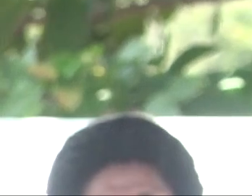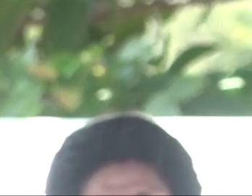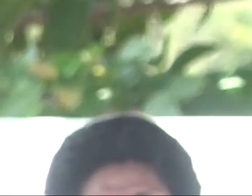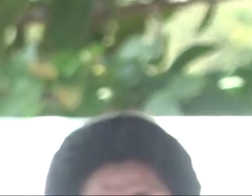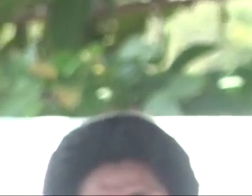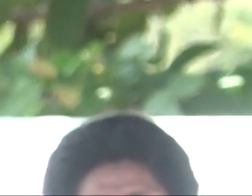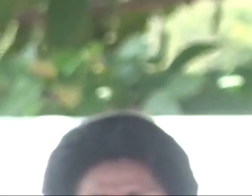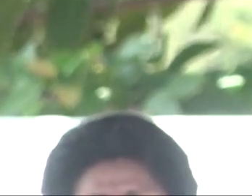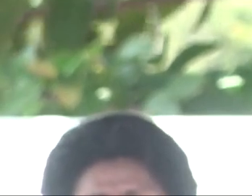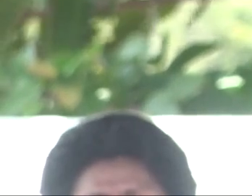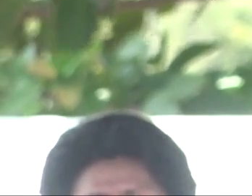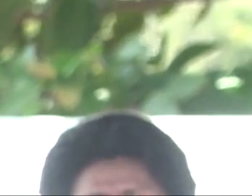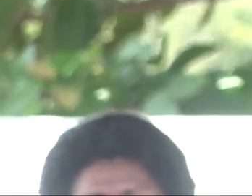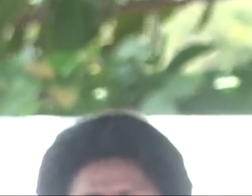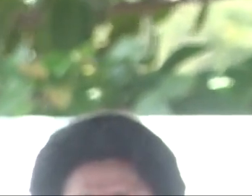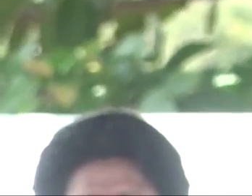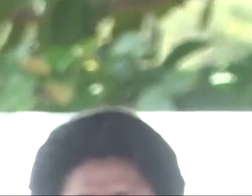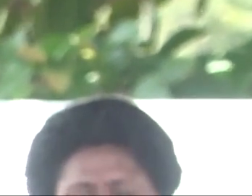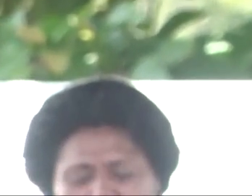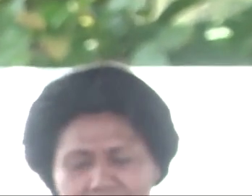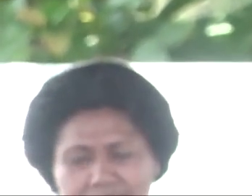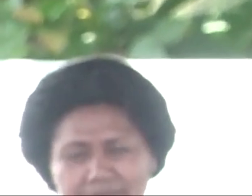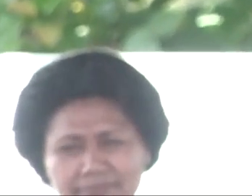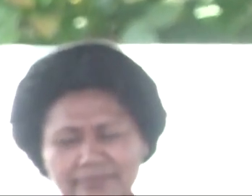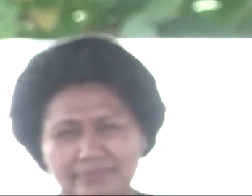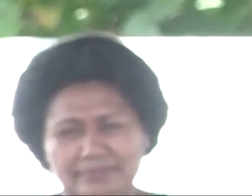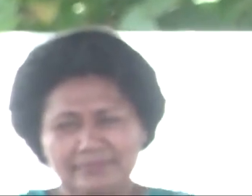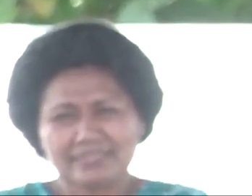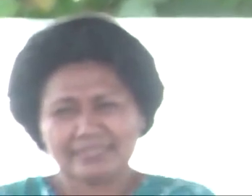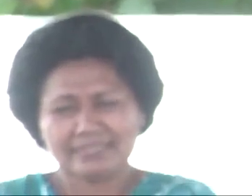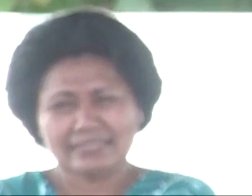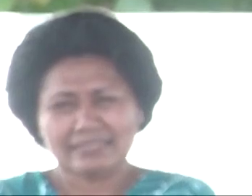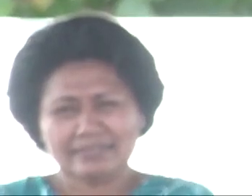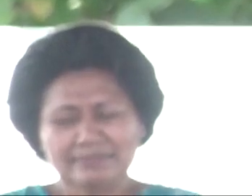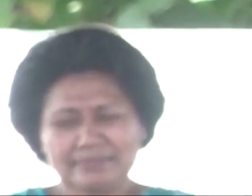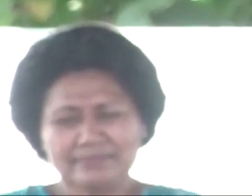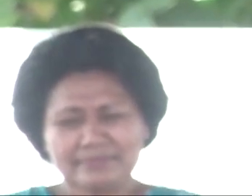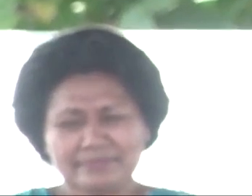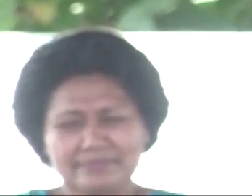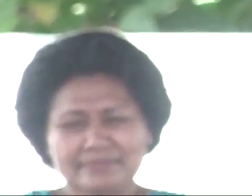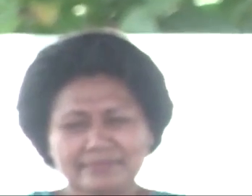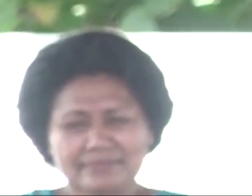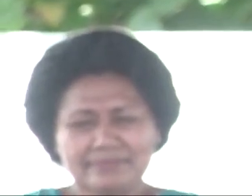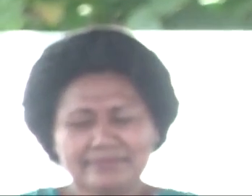guests, ladies and gentlemen, and members of the media, Meu Sambulare, and a very good morning to you